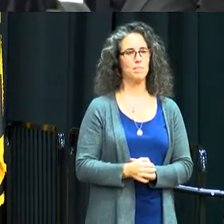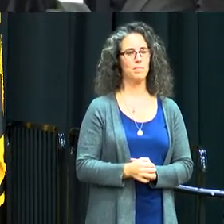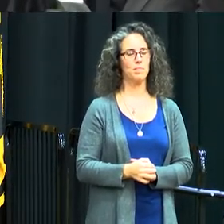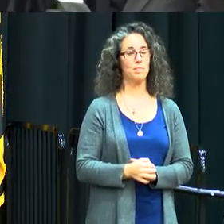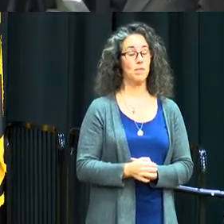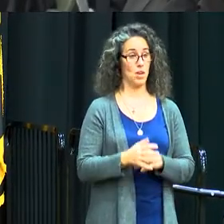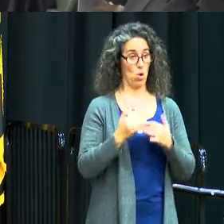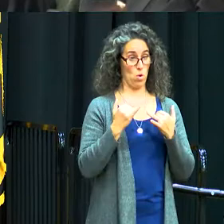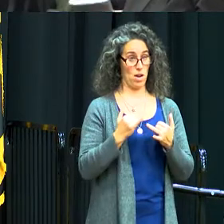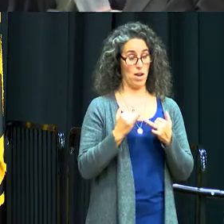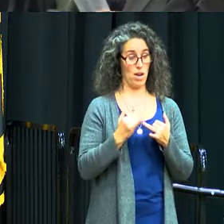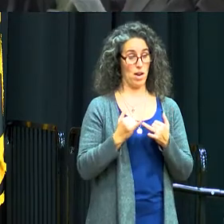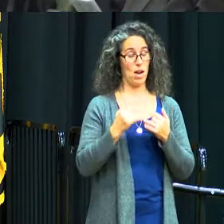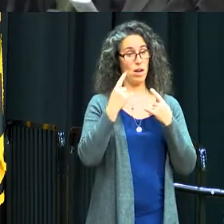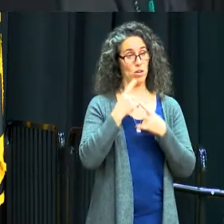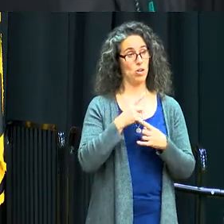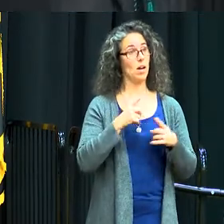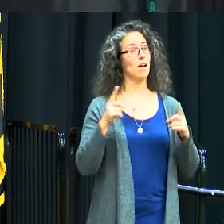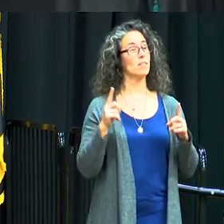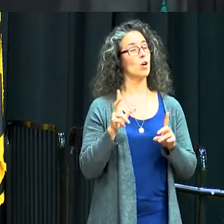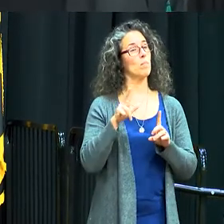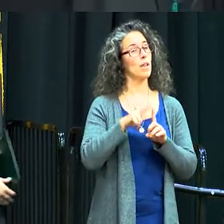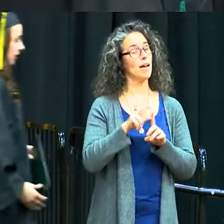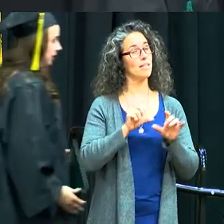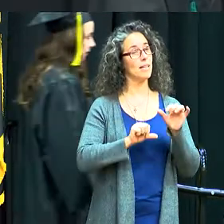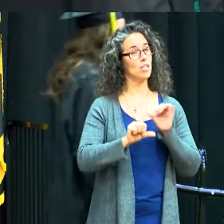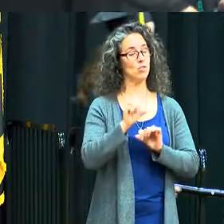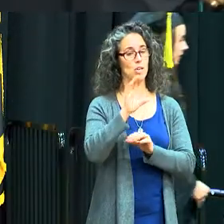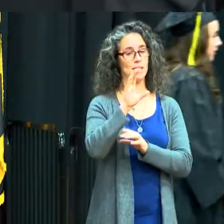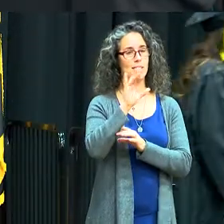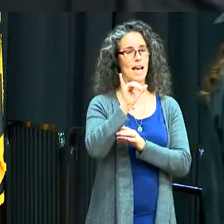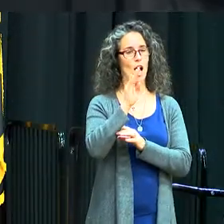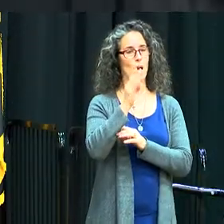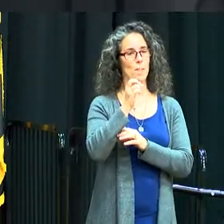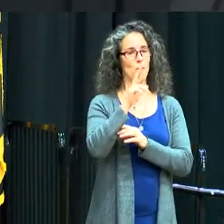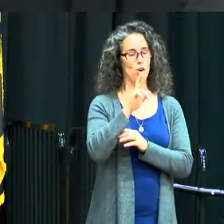We now confer the Associate of Applied Science degrees in Cybersecurity.